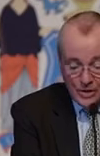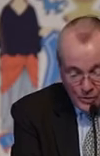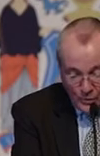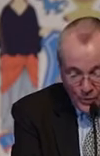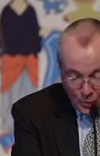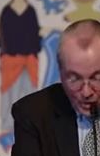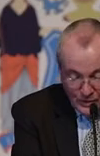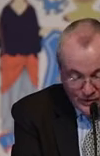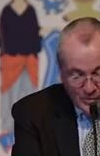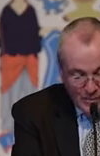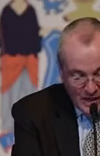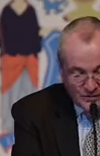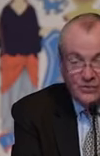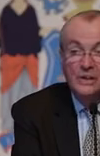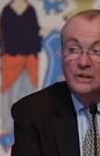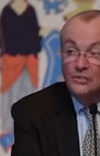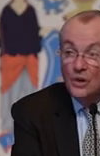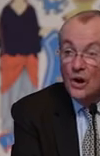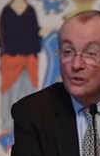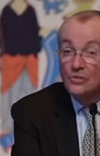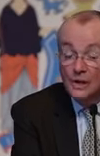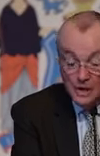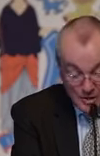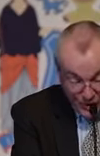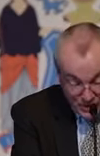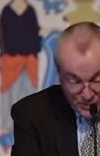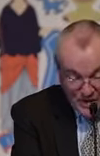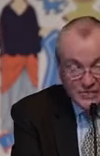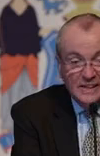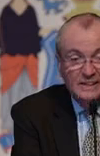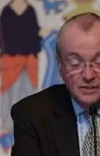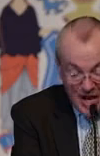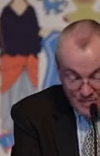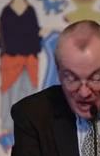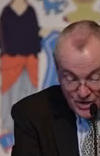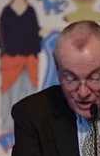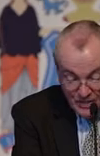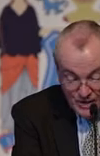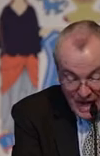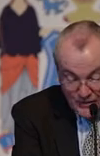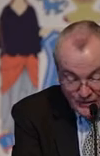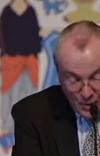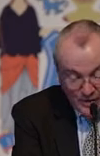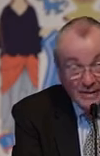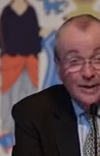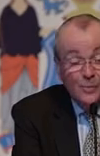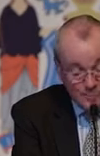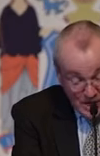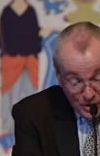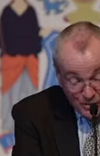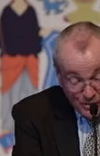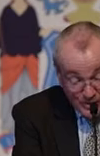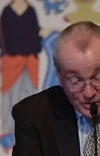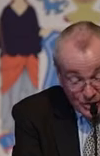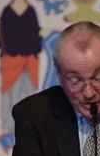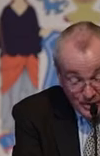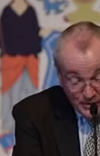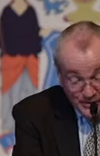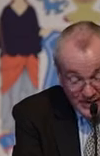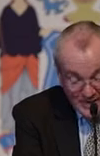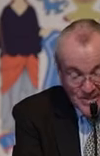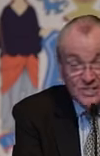would argue the world's biggest stars. Bruce Springsteen, John Bon Jovi, Jon Stewart, Whoopi Goldberg,